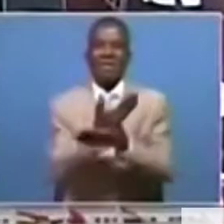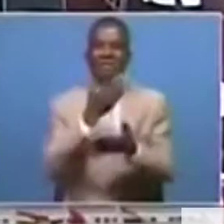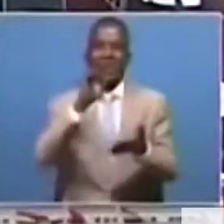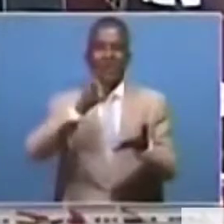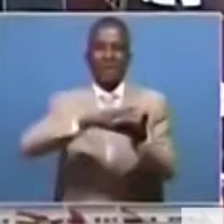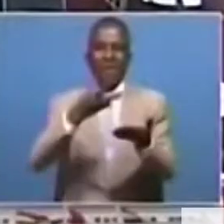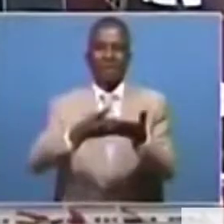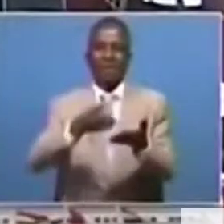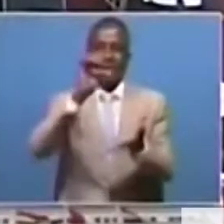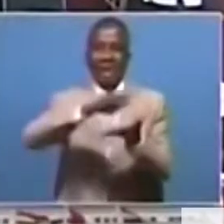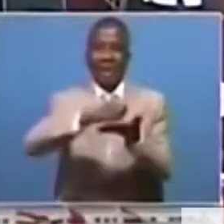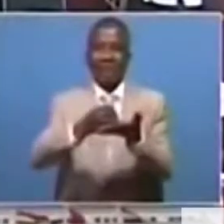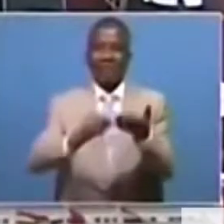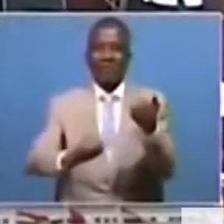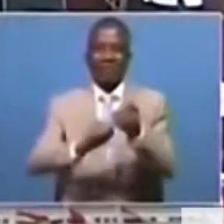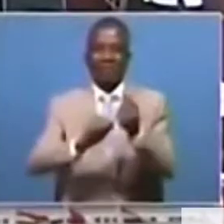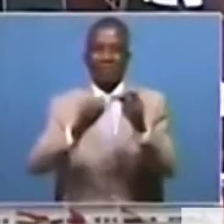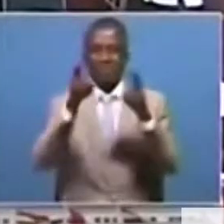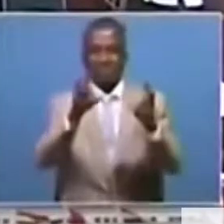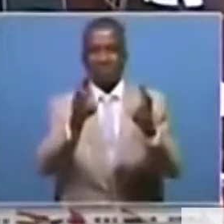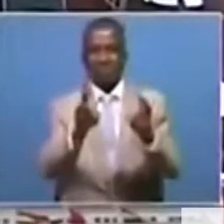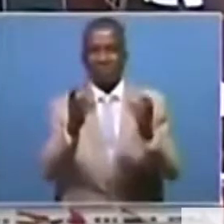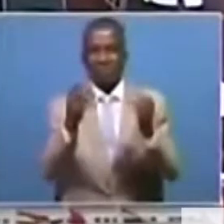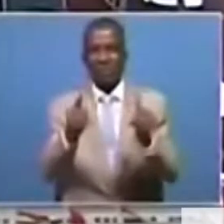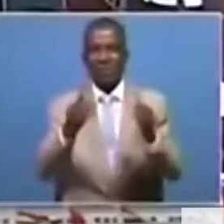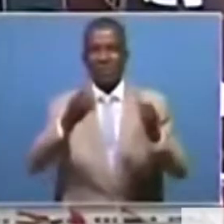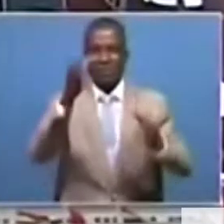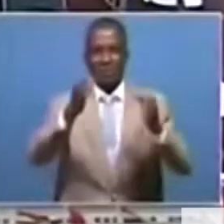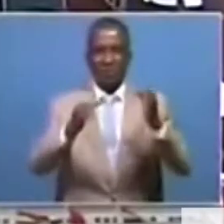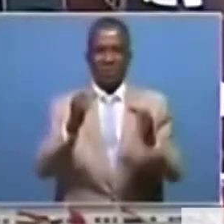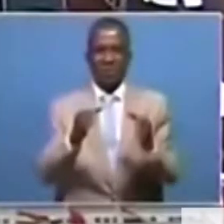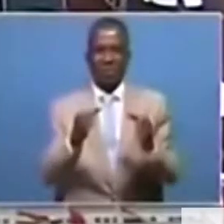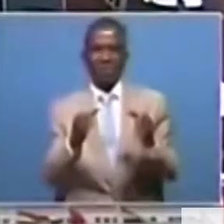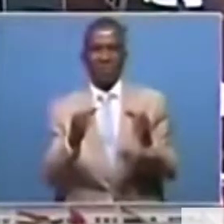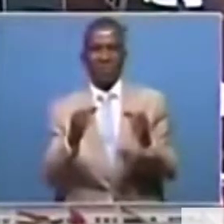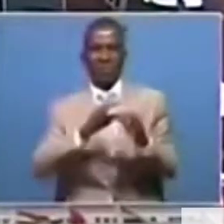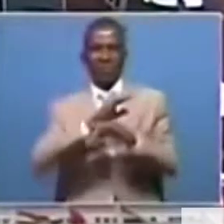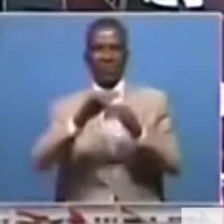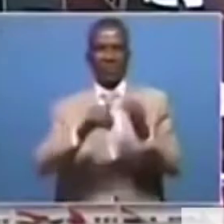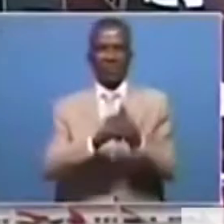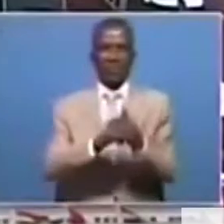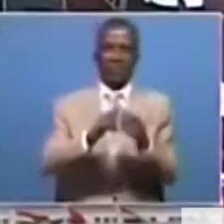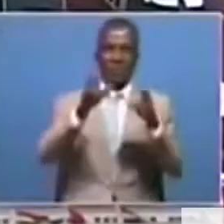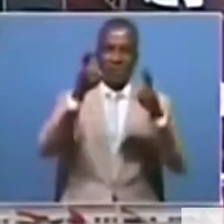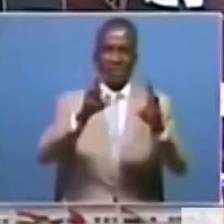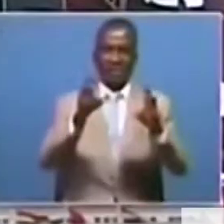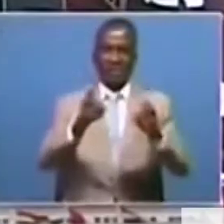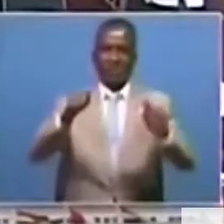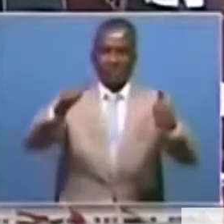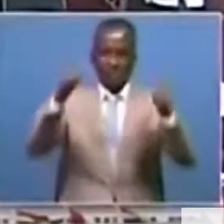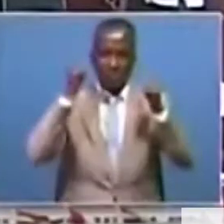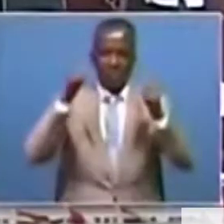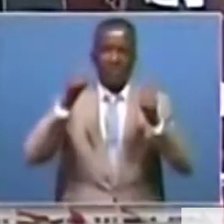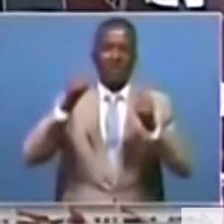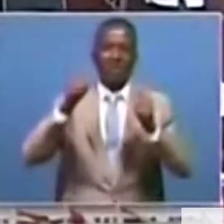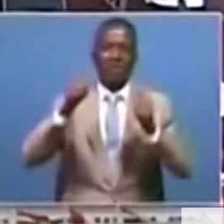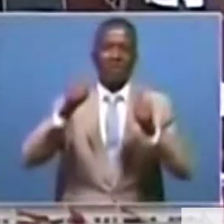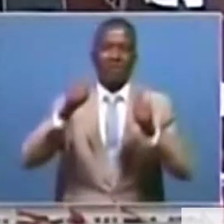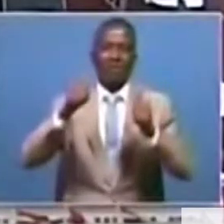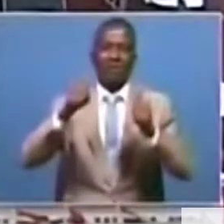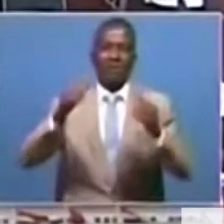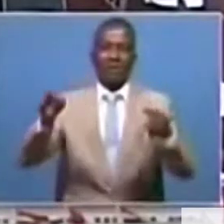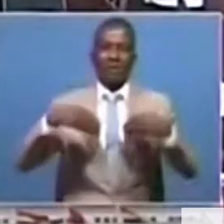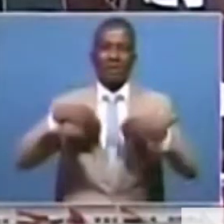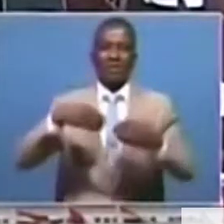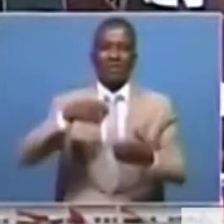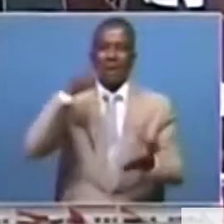further evidence to buttress their case, though the courts, in almost all the instances, refused applications. In the